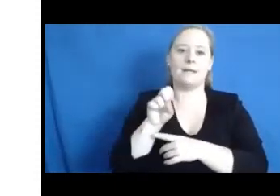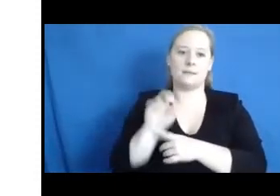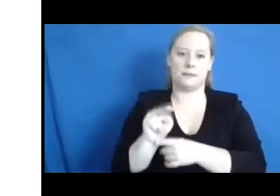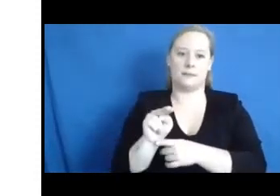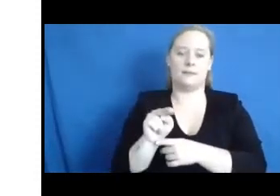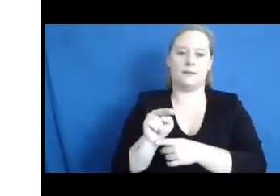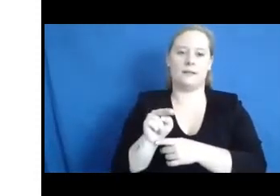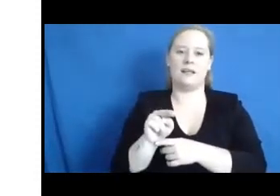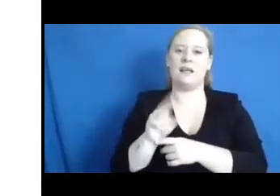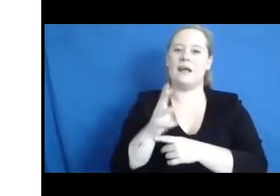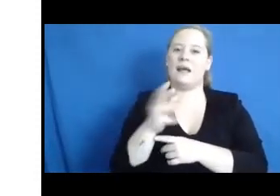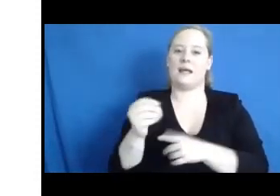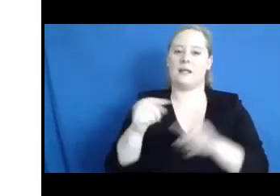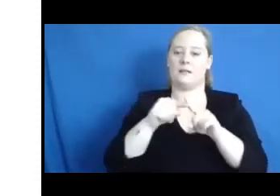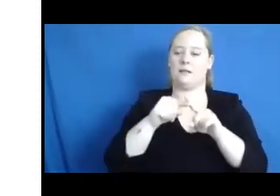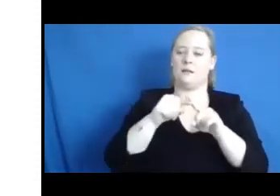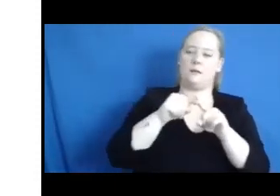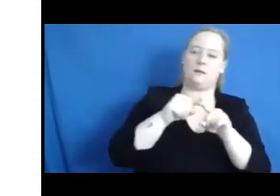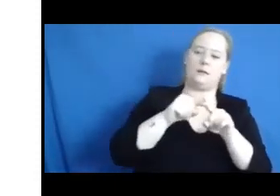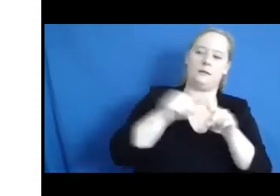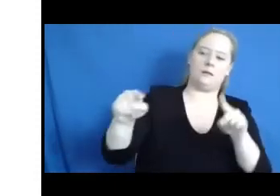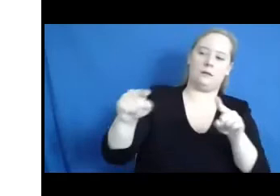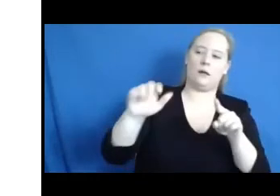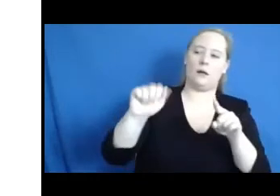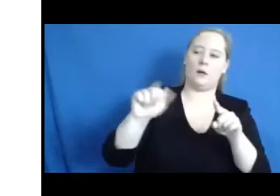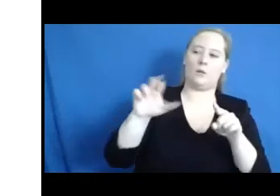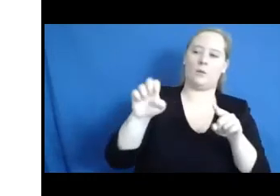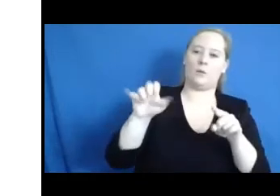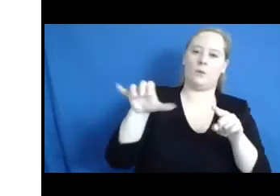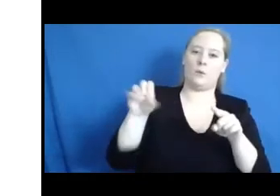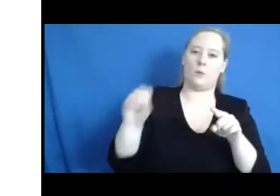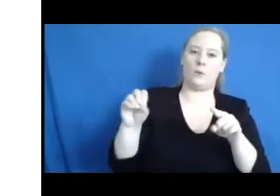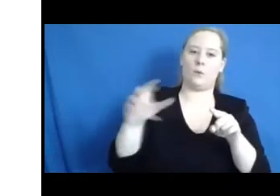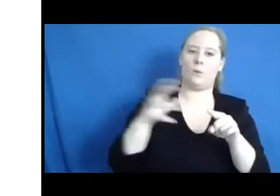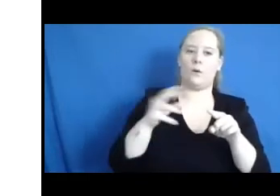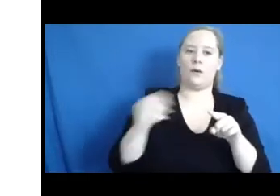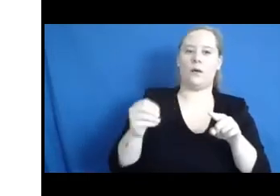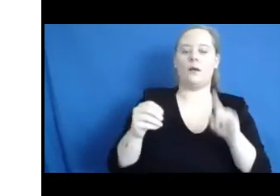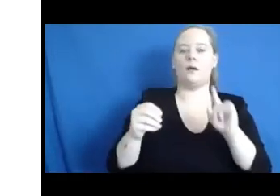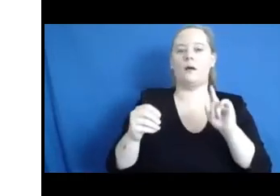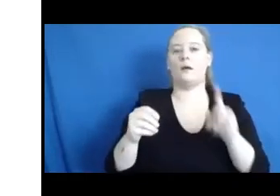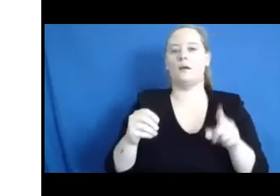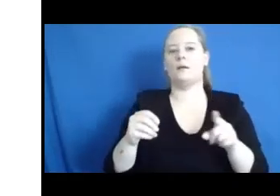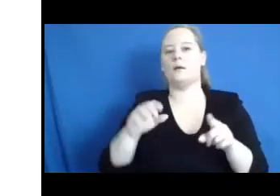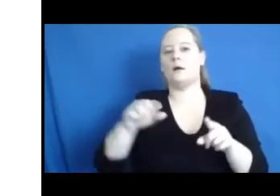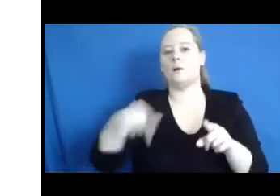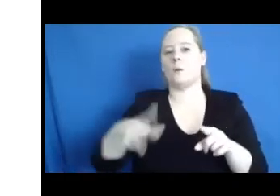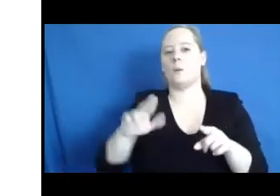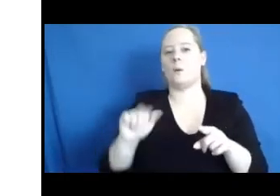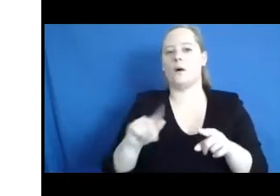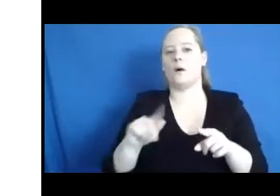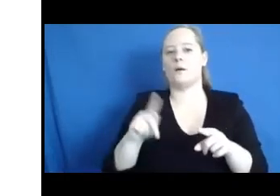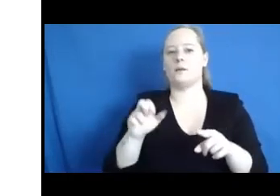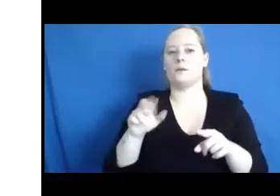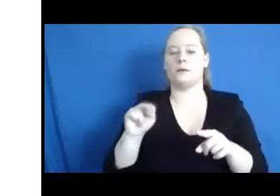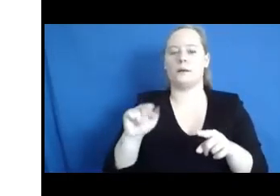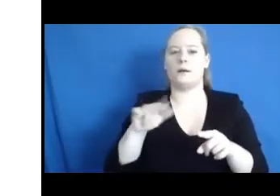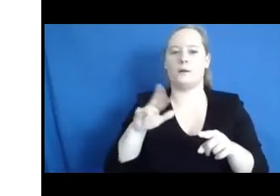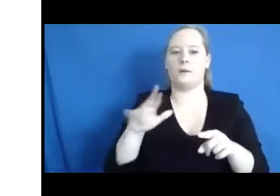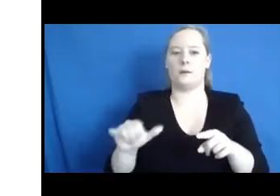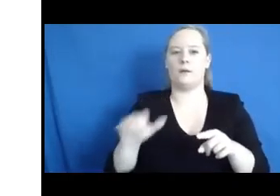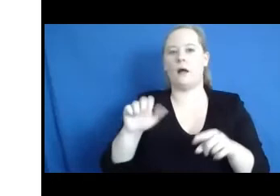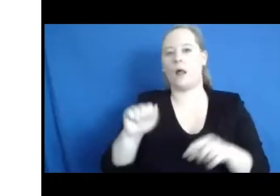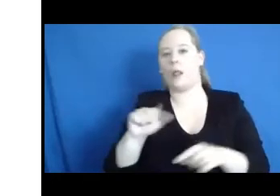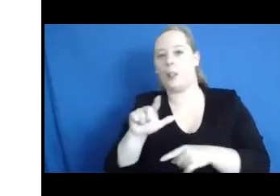directly adjacent to that to an arroyo. Quaternary alluvium in the arroyo is about 20 to 60 feet thick in